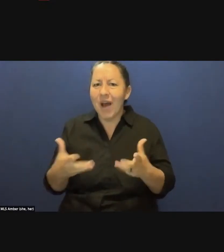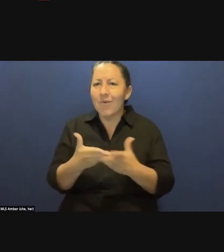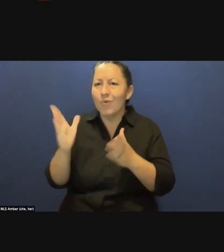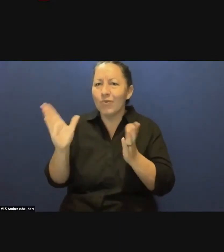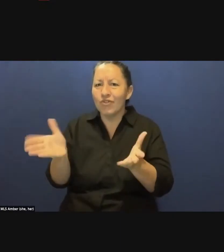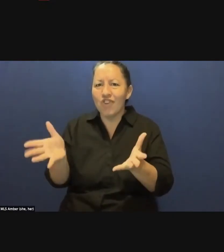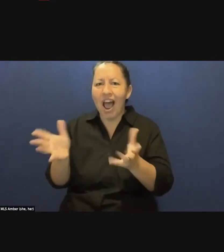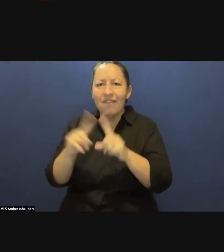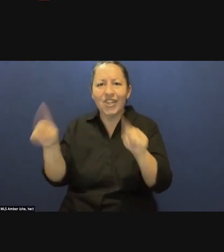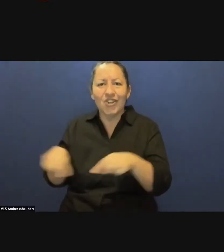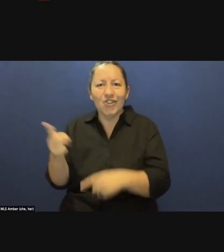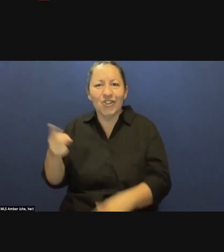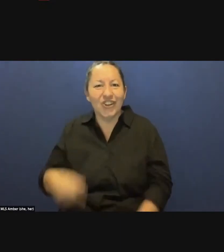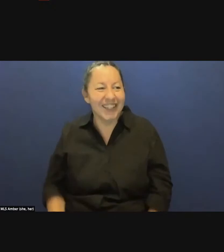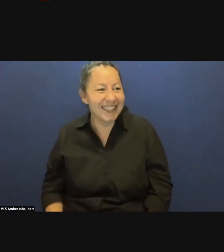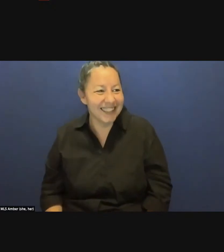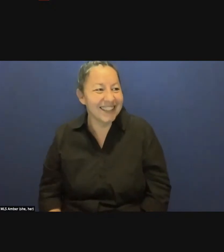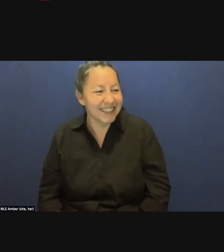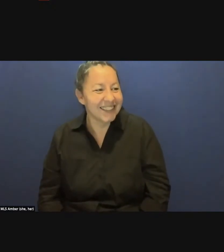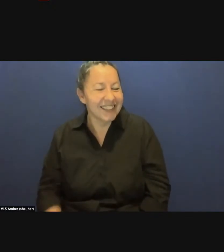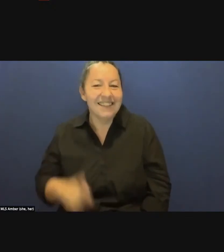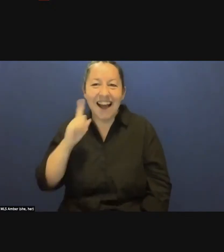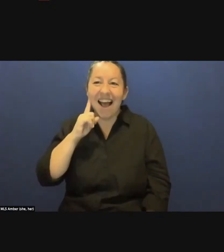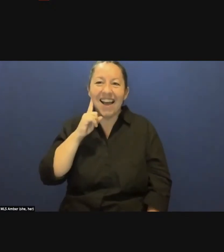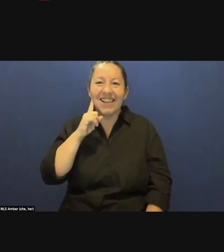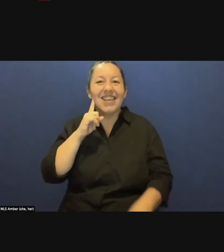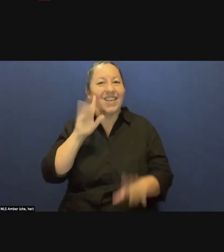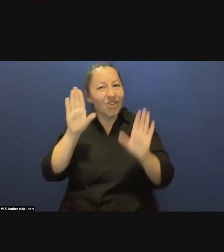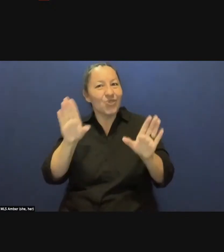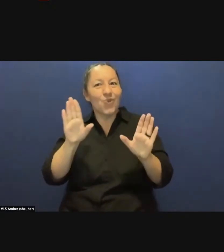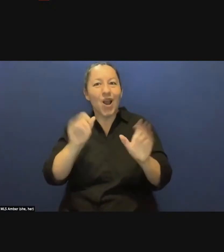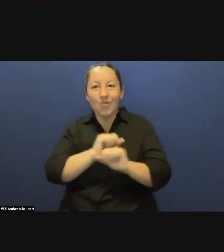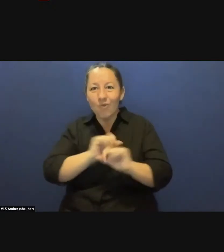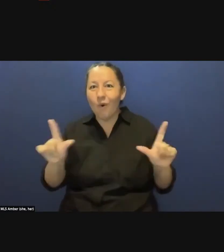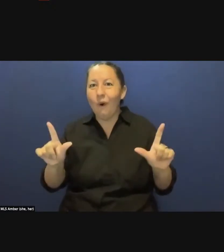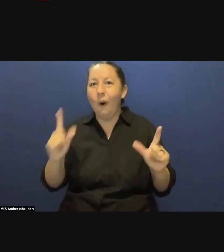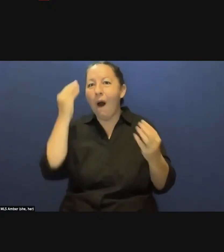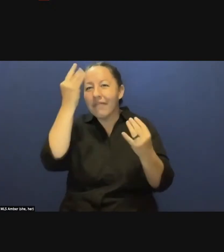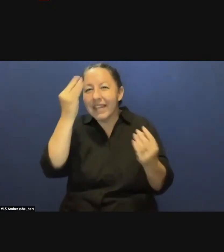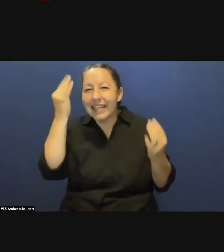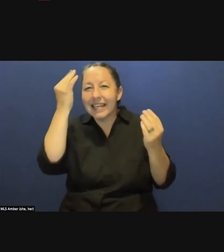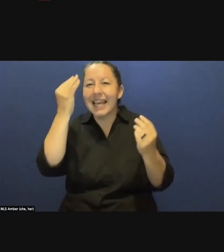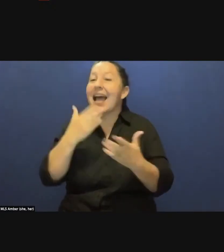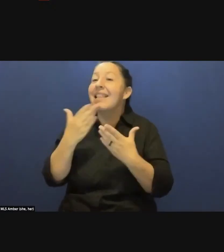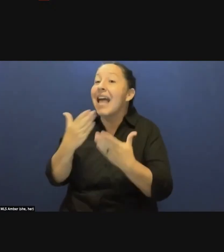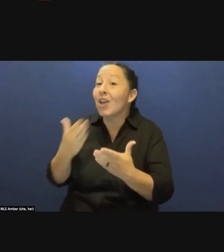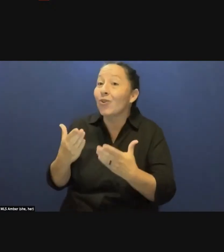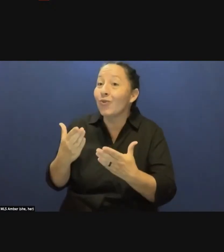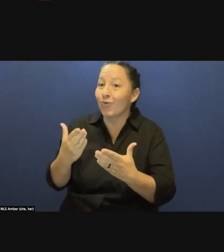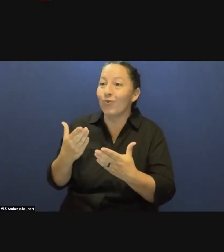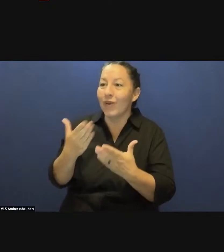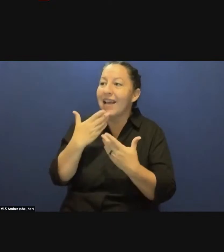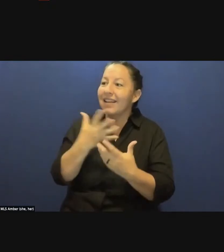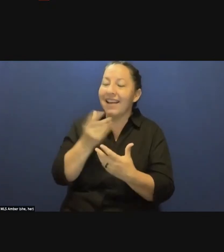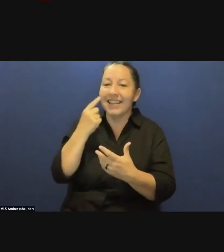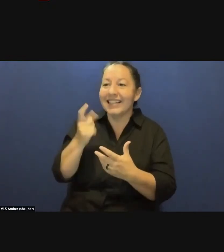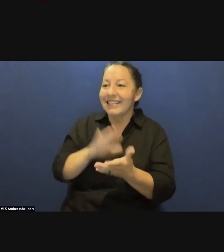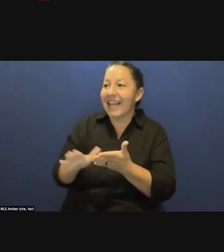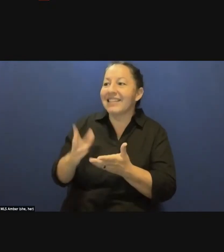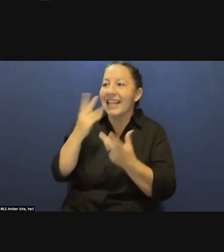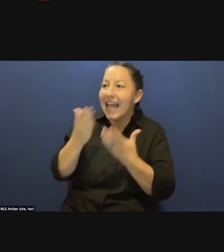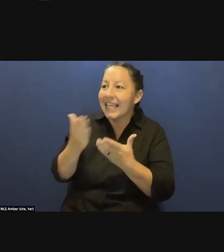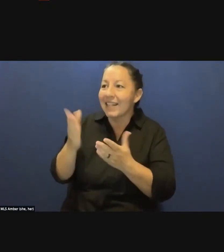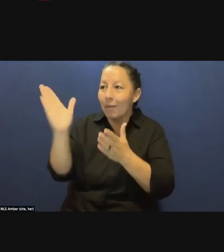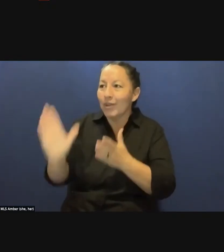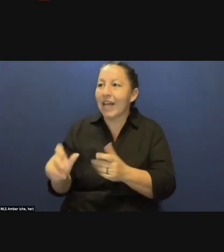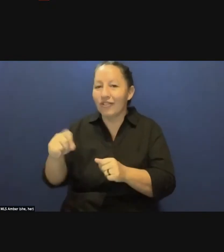Yeah, no, I think it's also great that everybody is thanking the presenters. So I'm very mindful that we are about 10